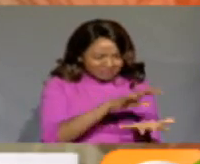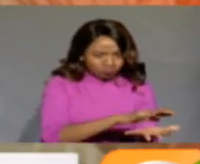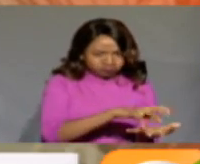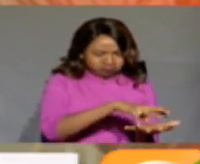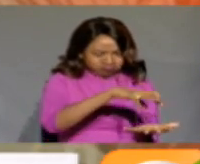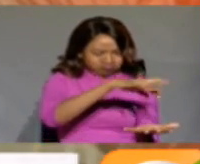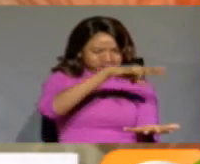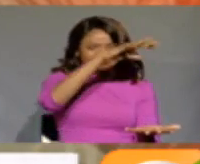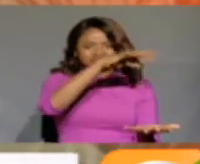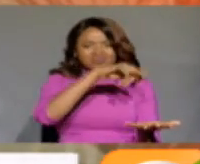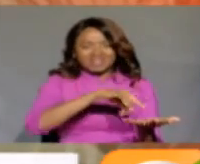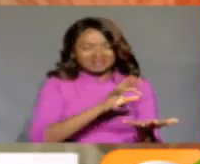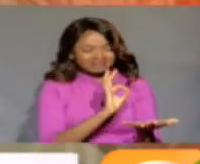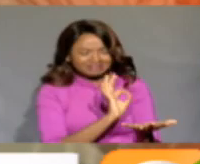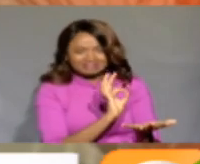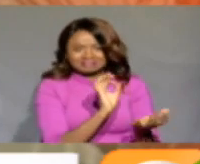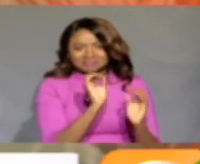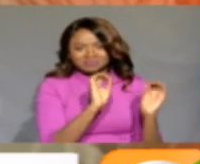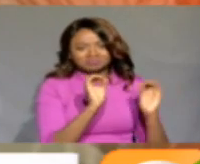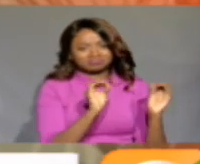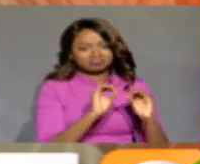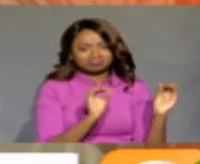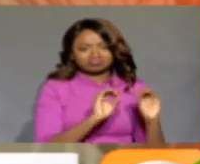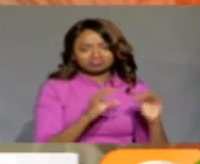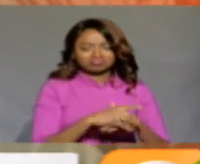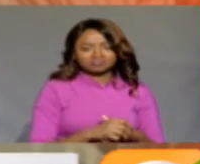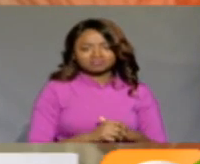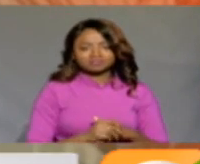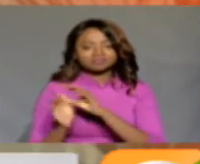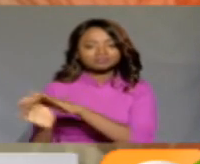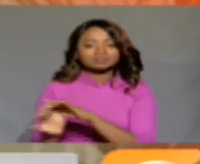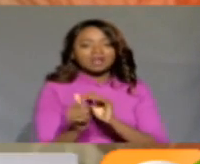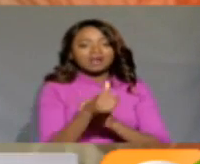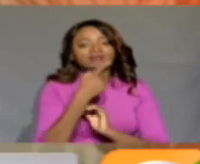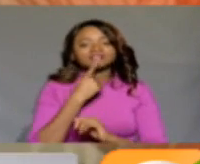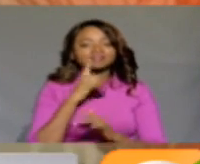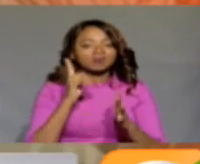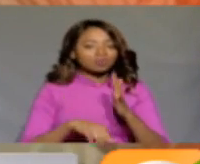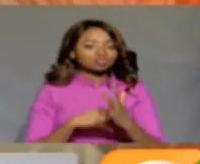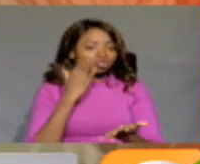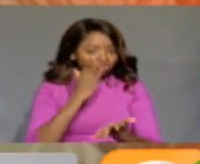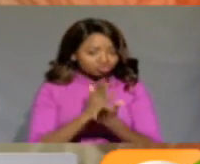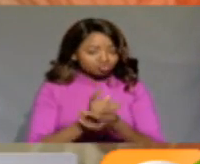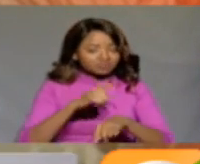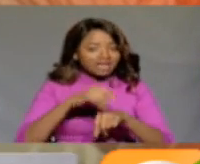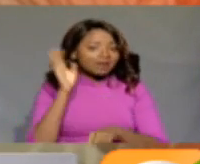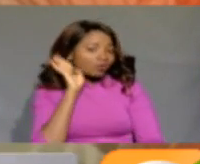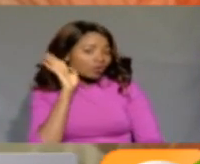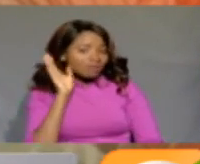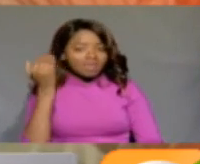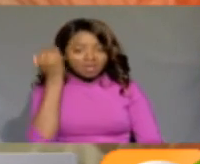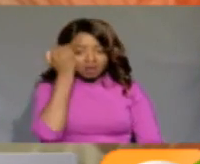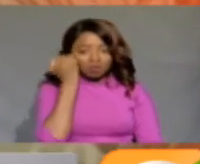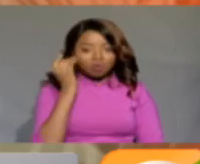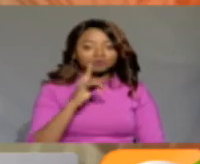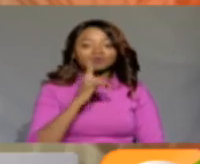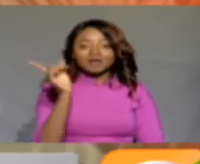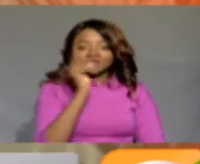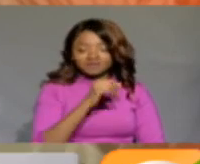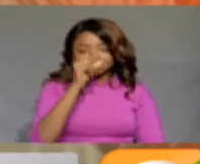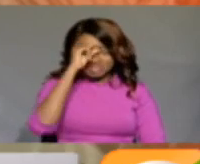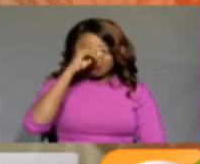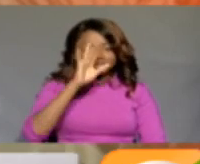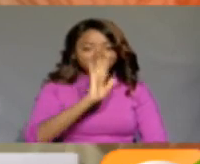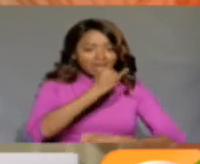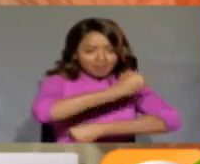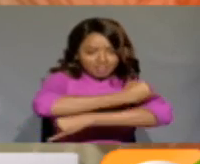courts, which eventually lead to inefficiencies in our judicial system. Mark Oseno says, on obeying court orders, something must be done. When obvious government